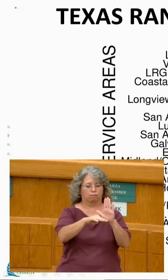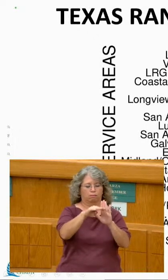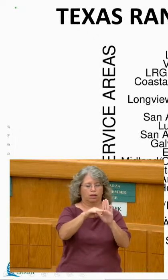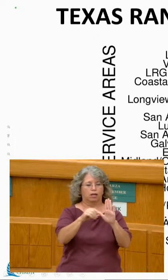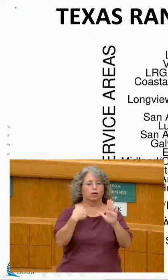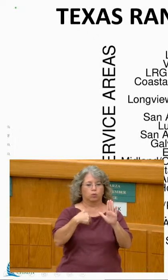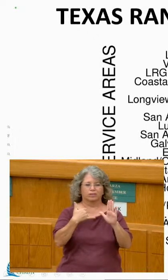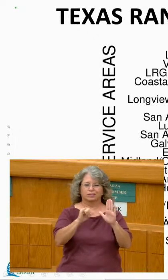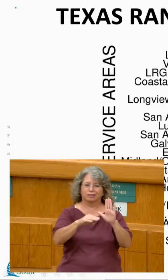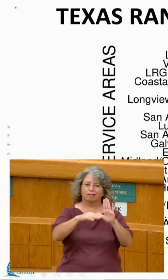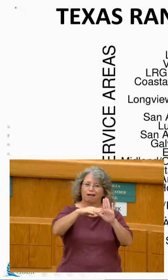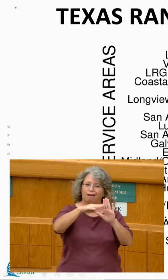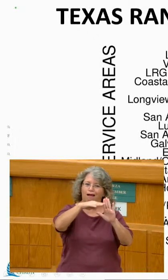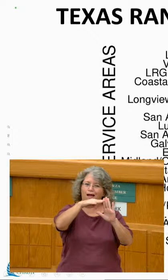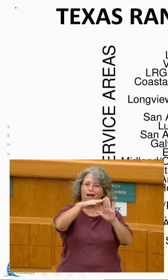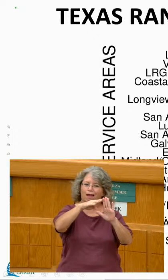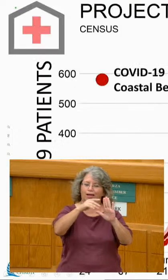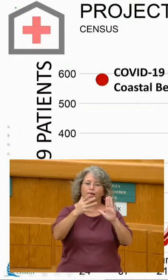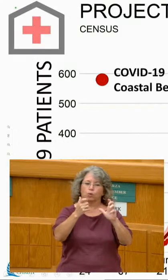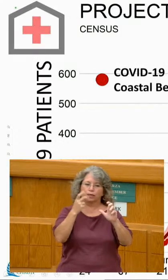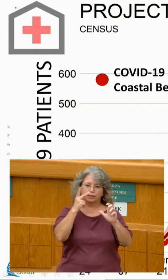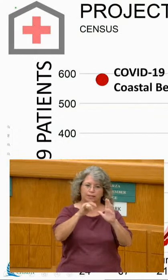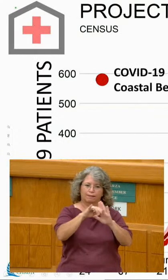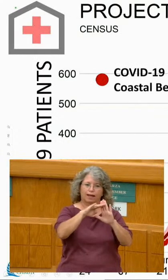we want to see this continue to drop.